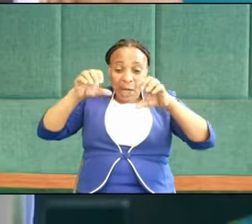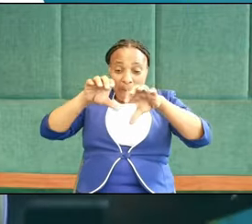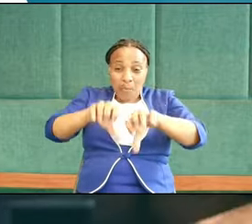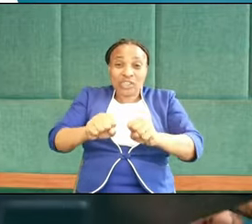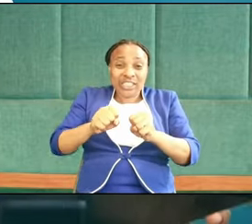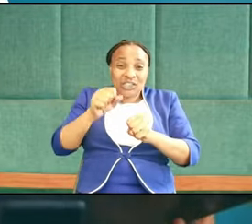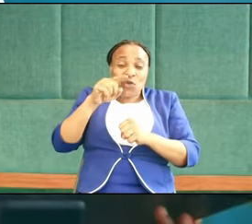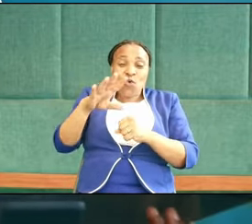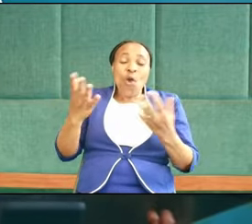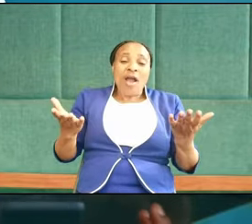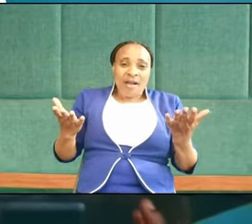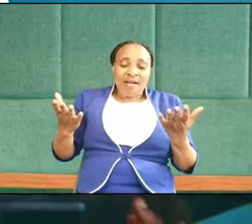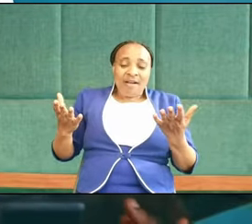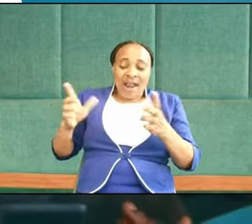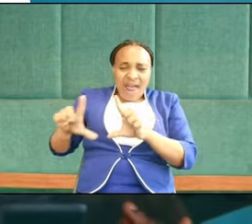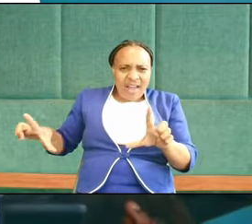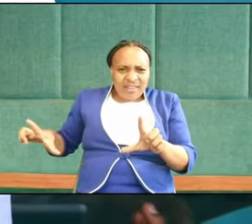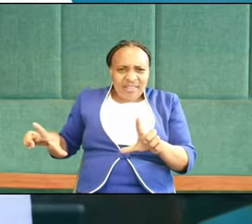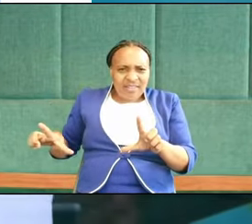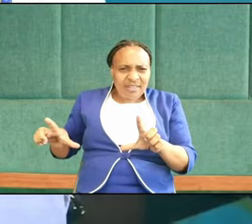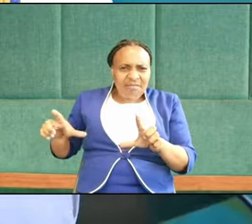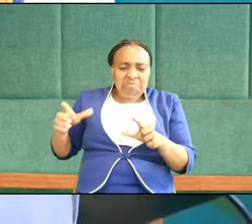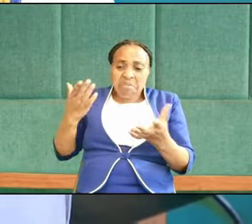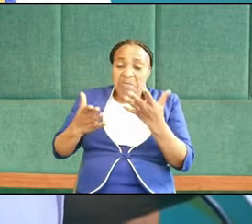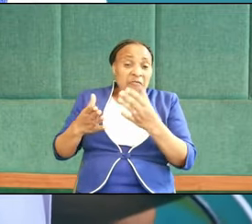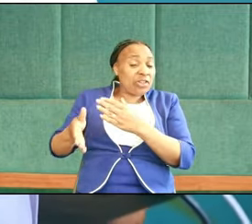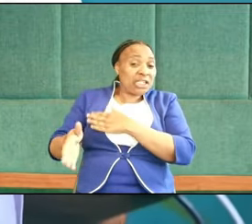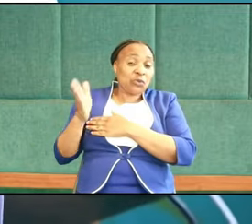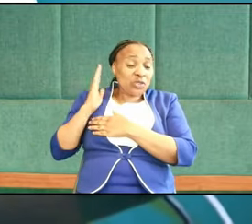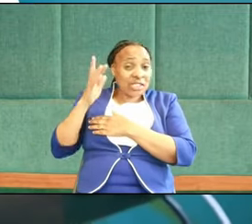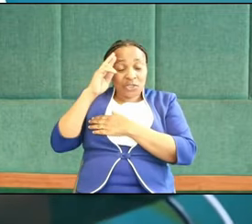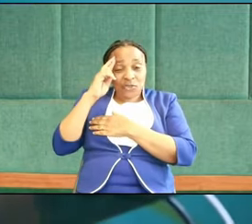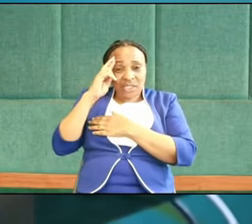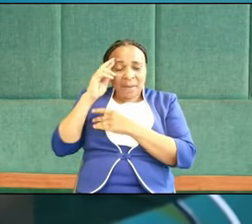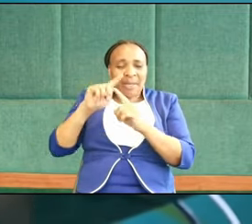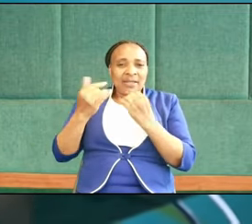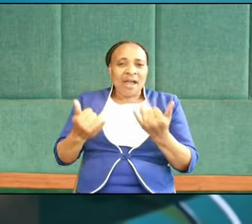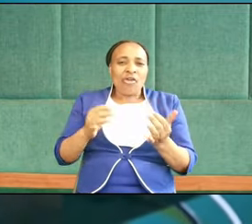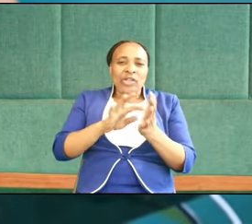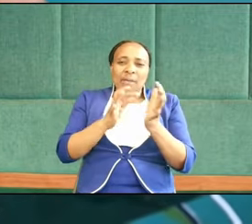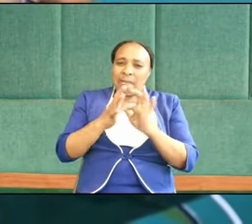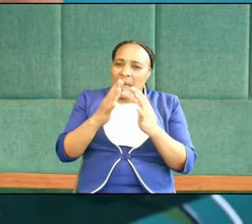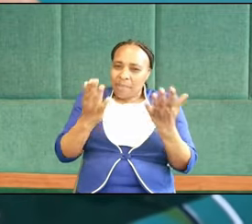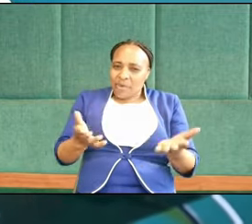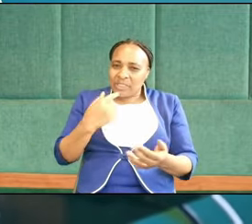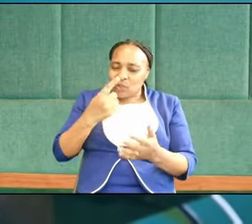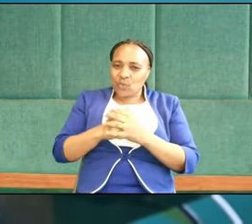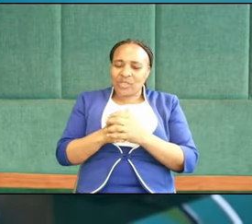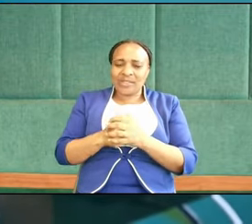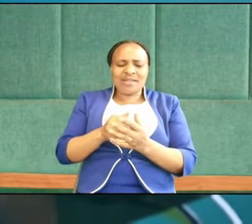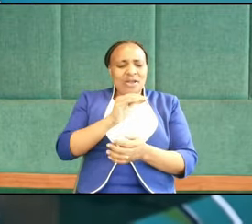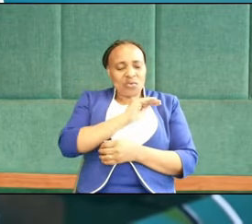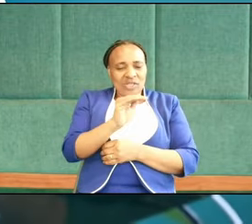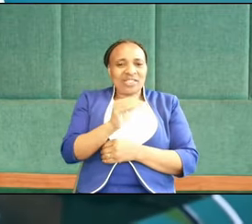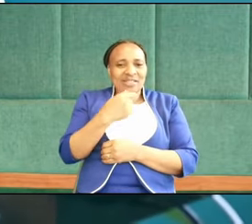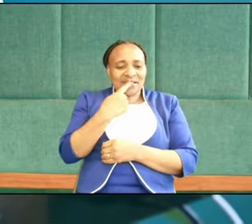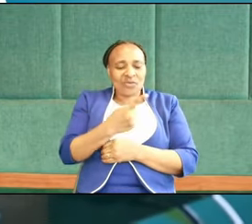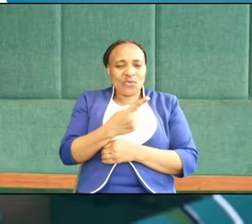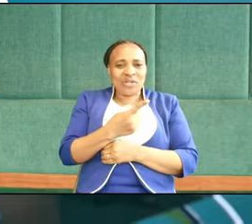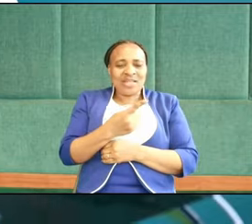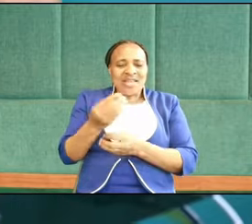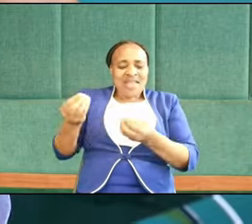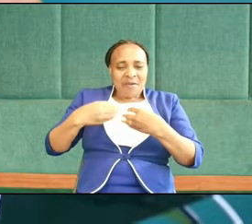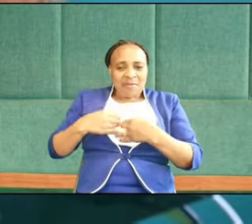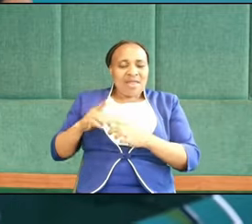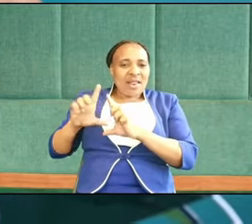for security reasons. The Bible says the request was, give me your vineyard. The